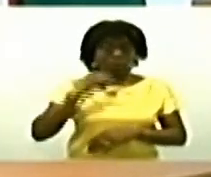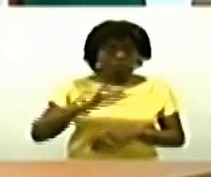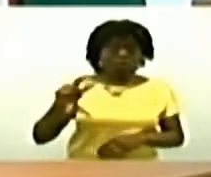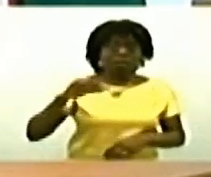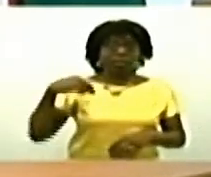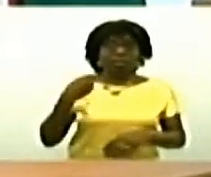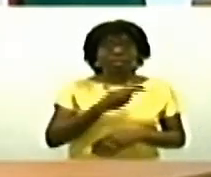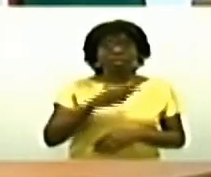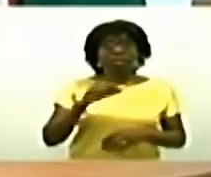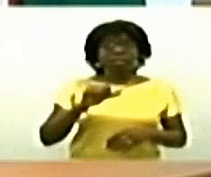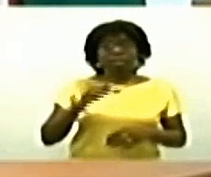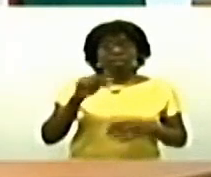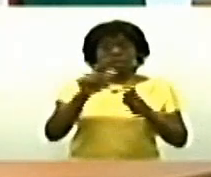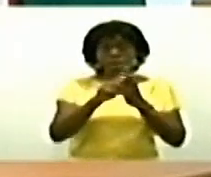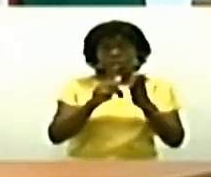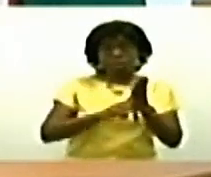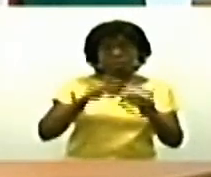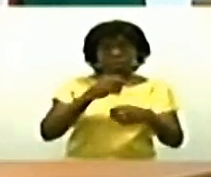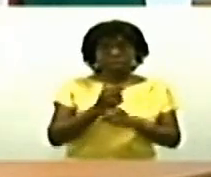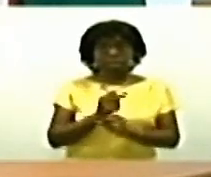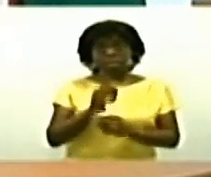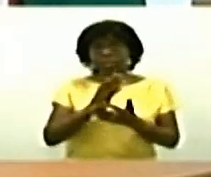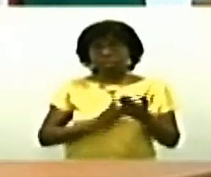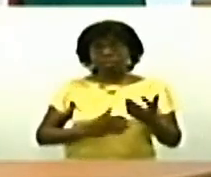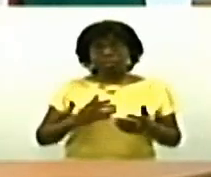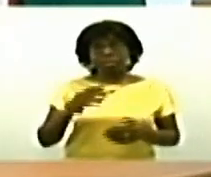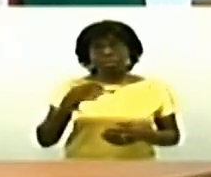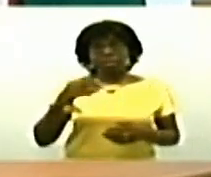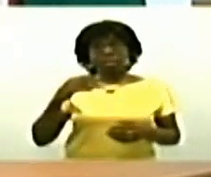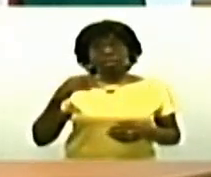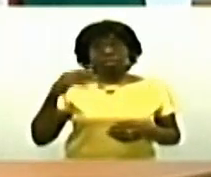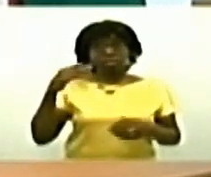know some liken flogging to slavery. Well, let me tell you, I flog